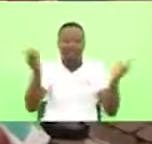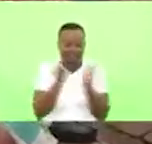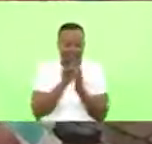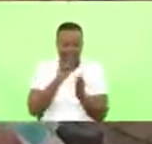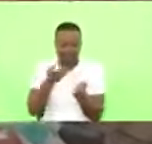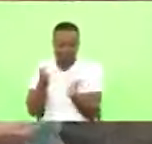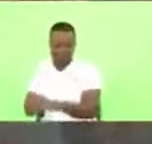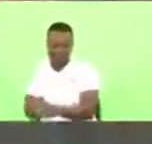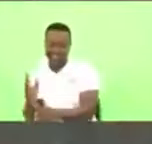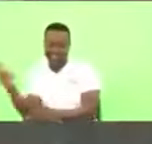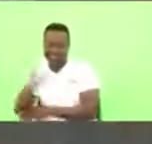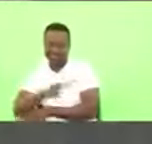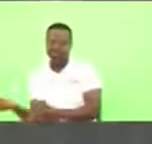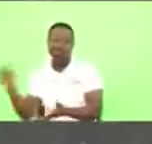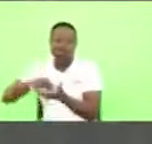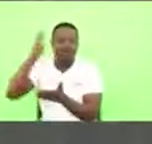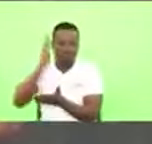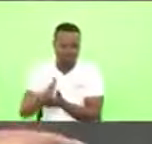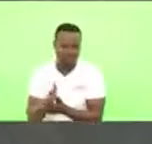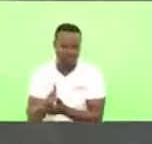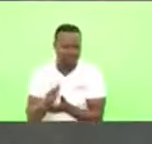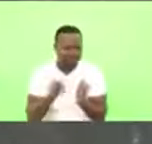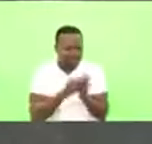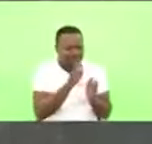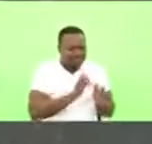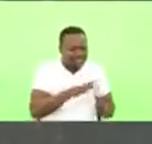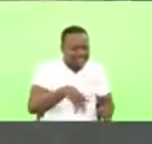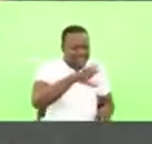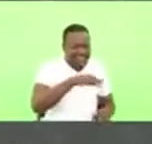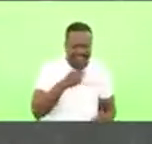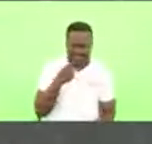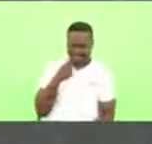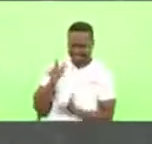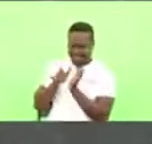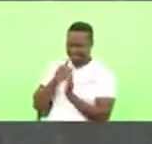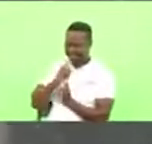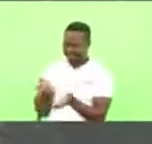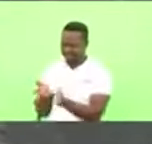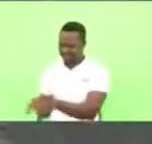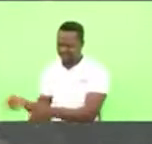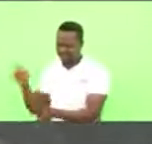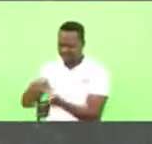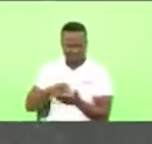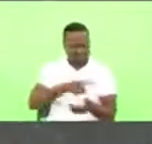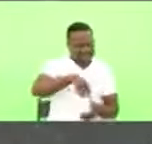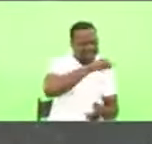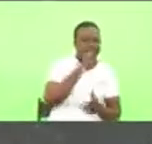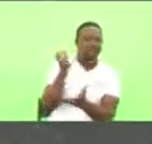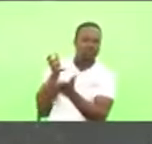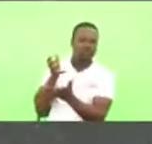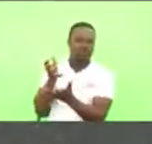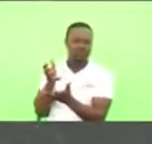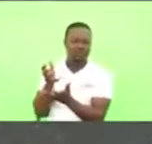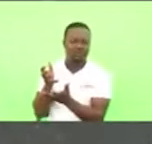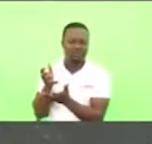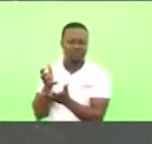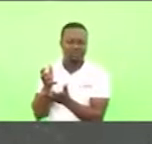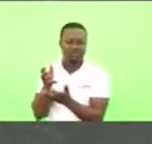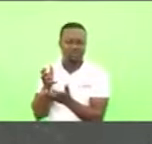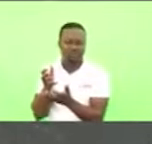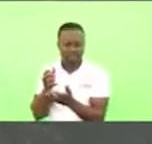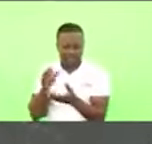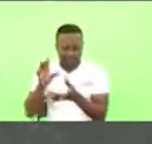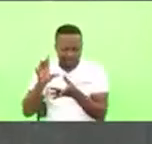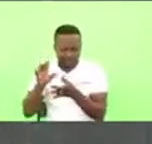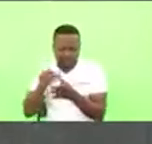day. They have understood that, and they didn't want it to happen. How do I know that? Matthew